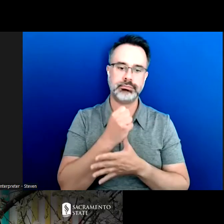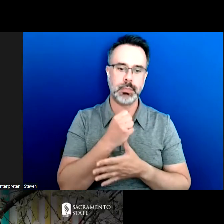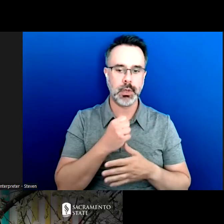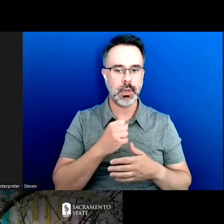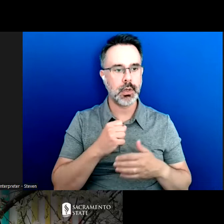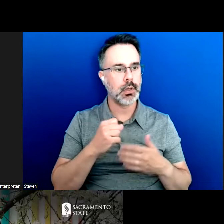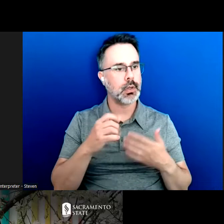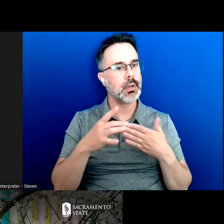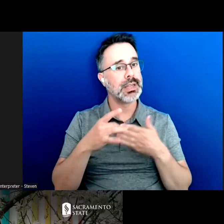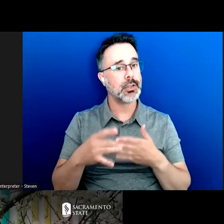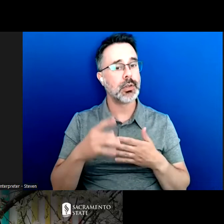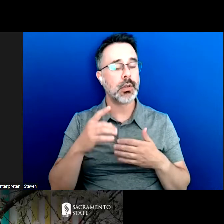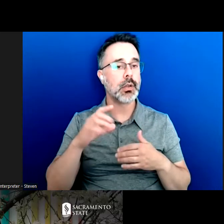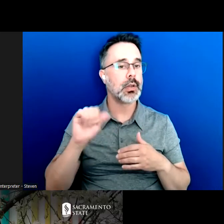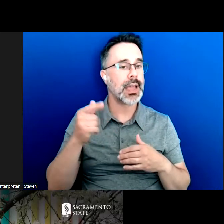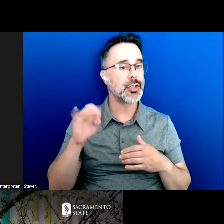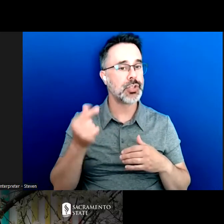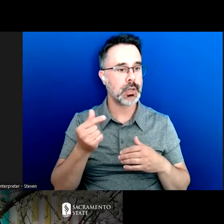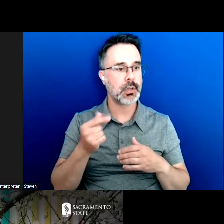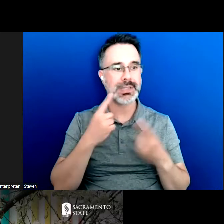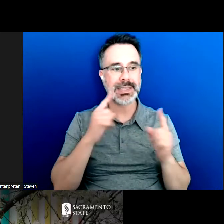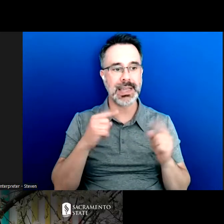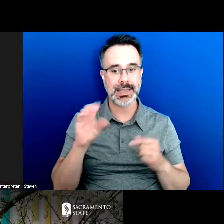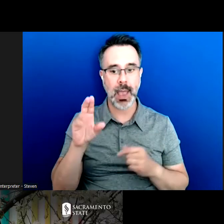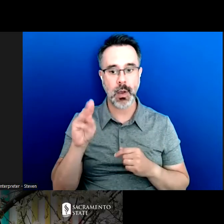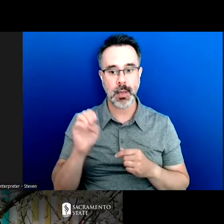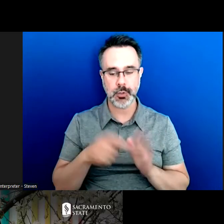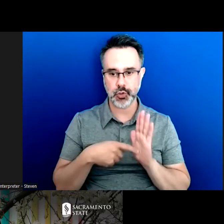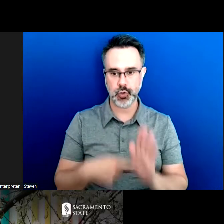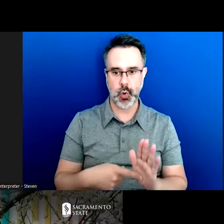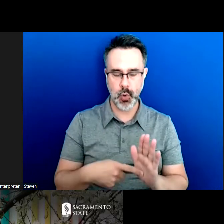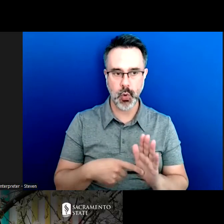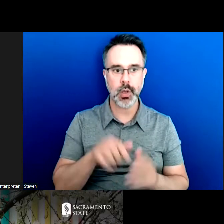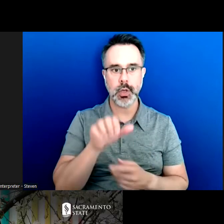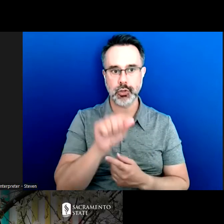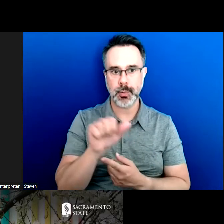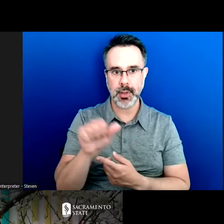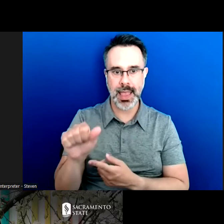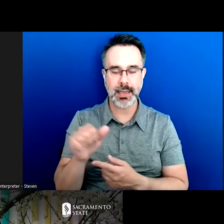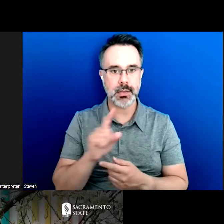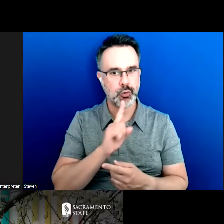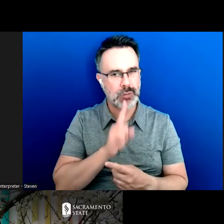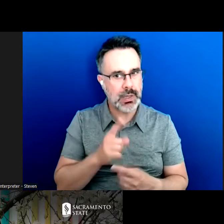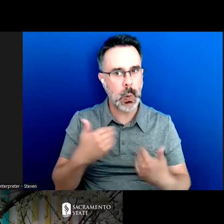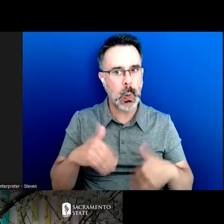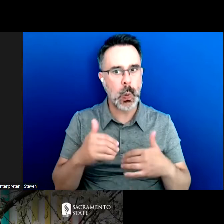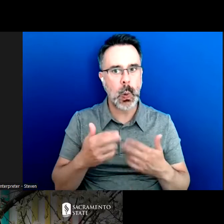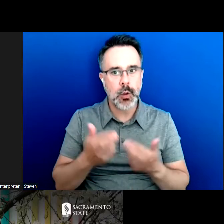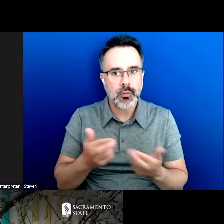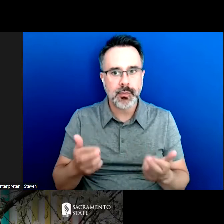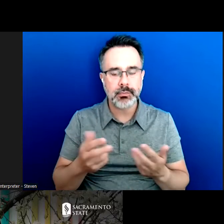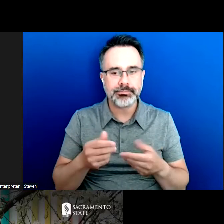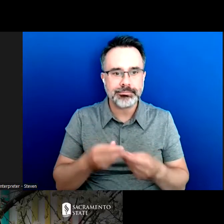on success outcomes really made clear how resourceful all AAAs already are in making up for